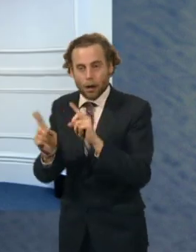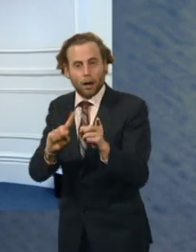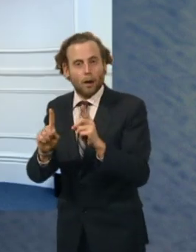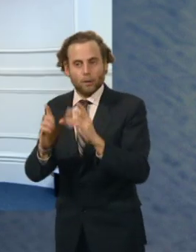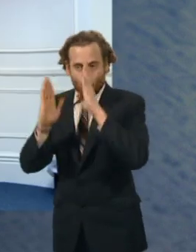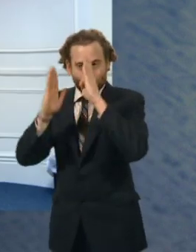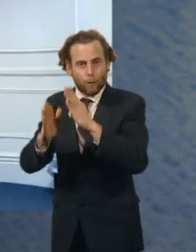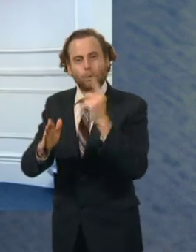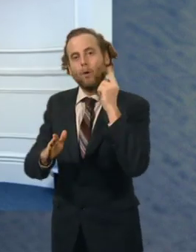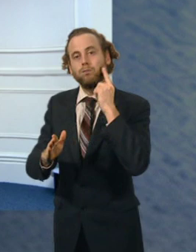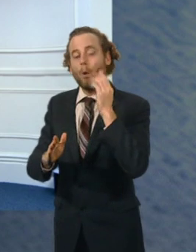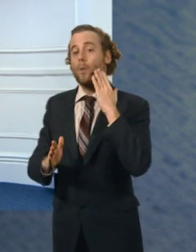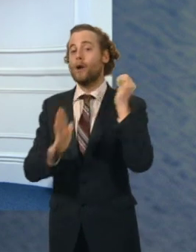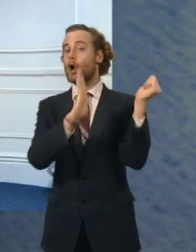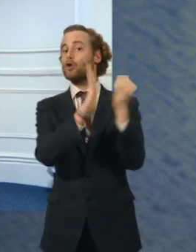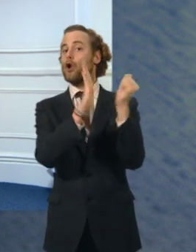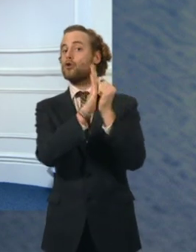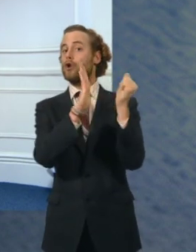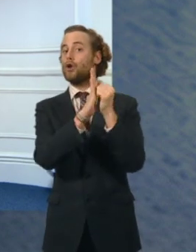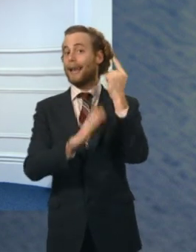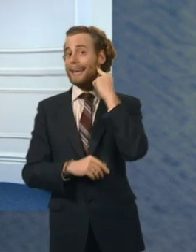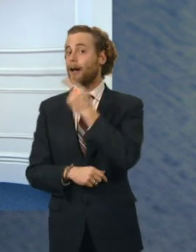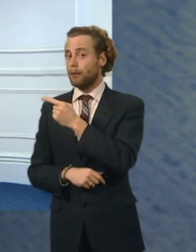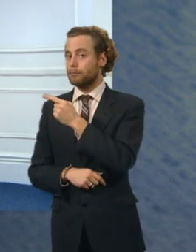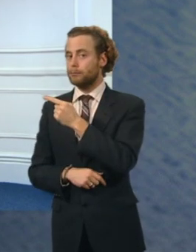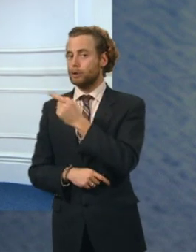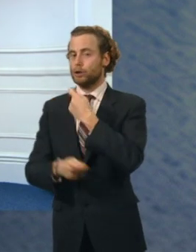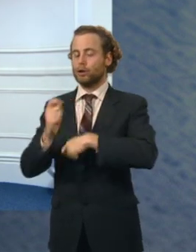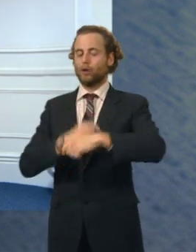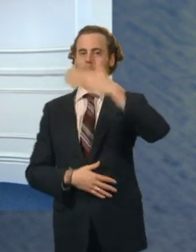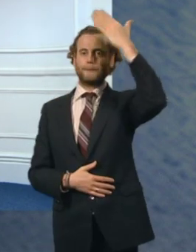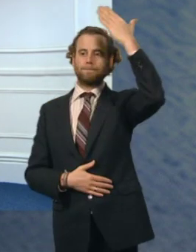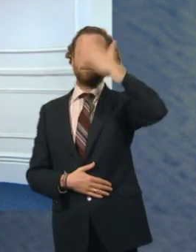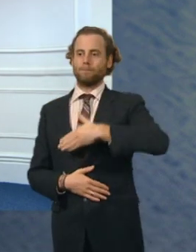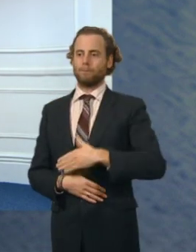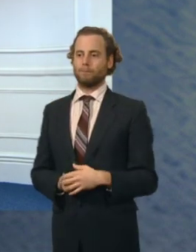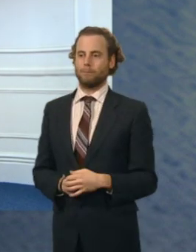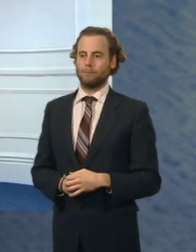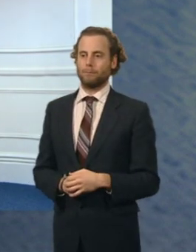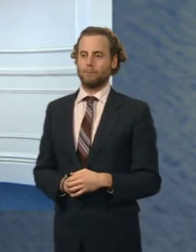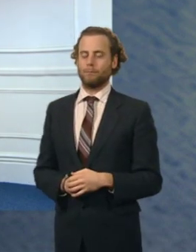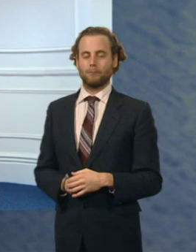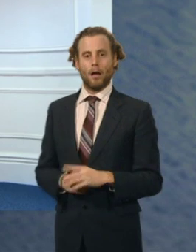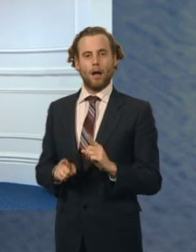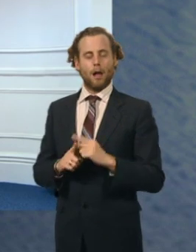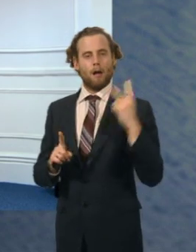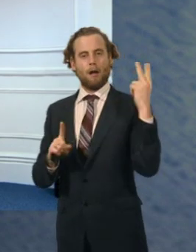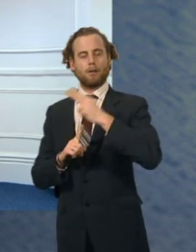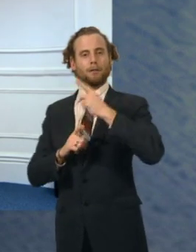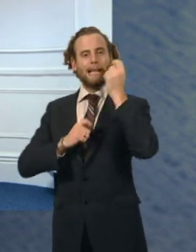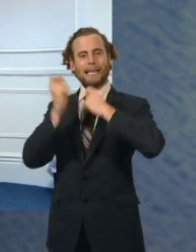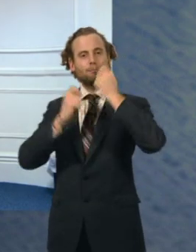Dr. Jones knocks on the window, So lovely. Mum Amy has to become completely expressionless.